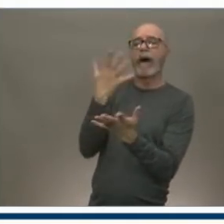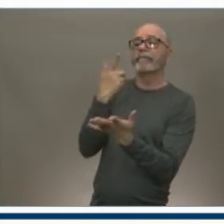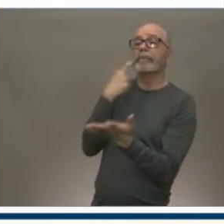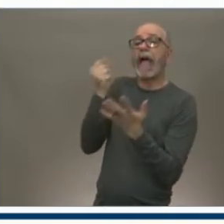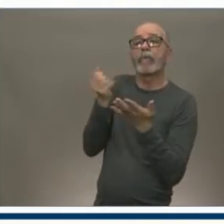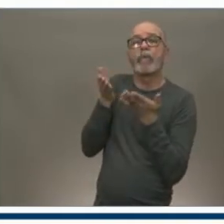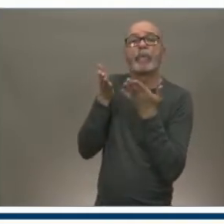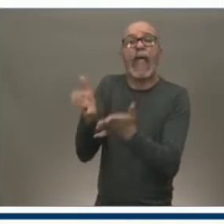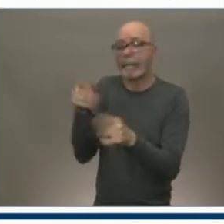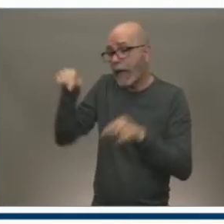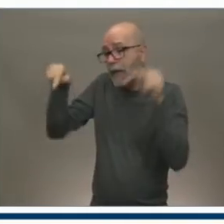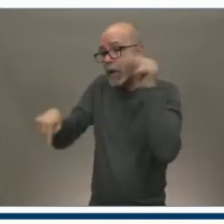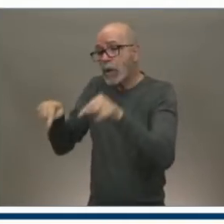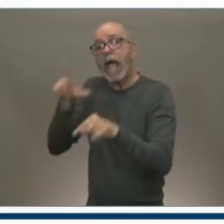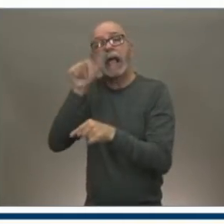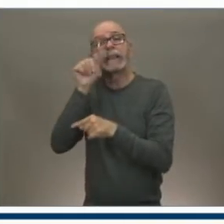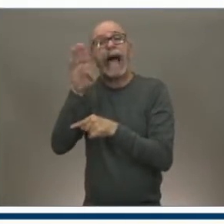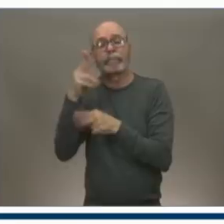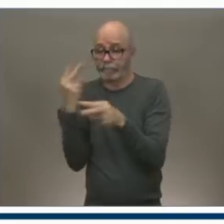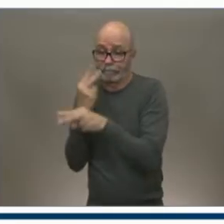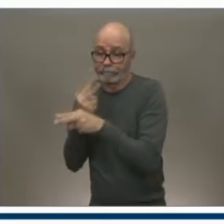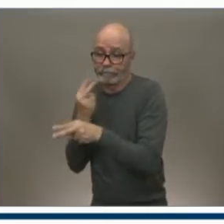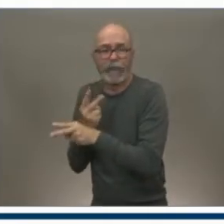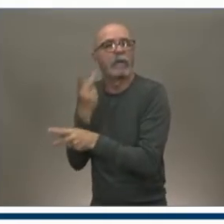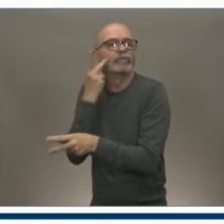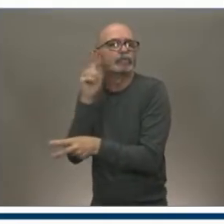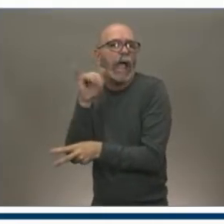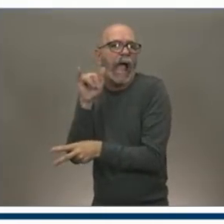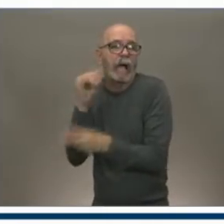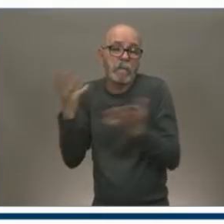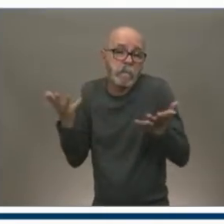testing. Next question will go to Jesse Thomas with Global.